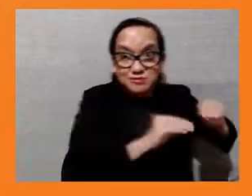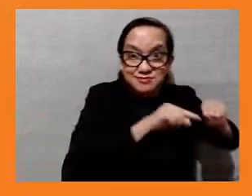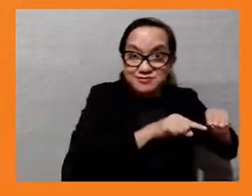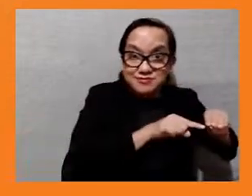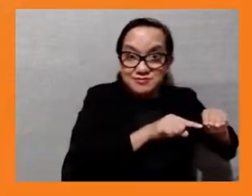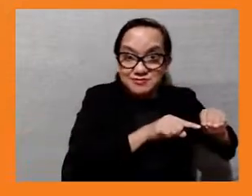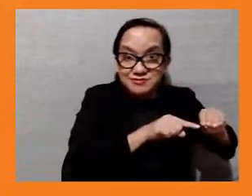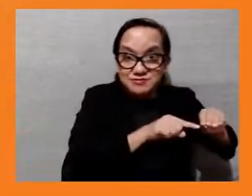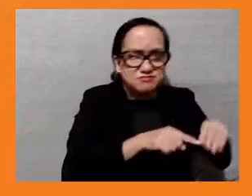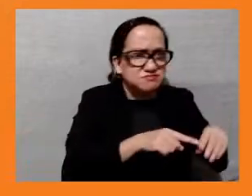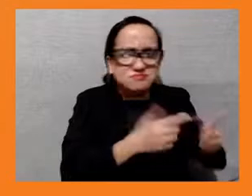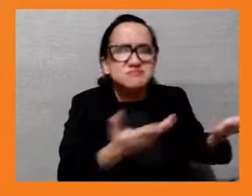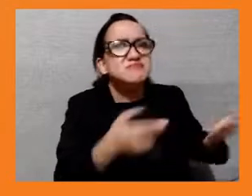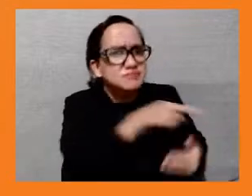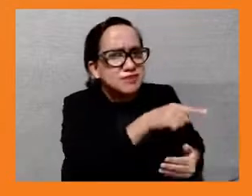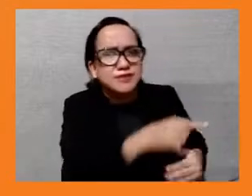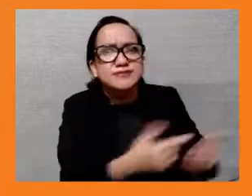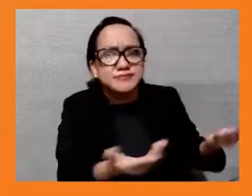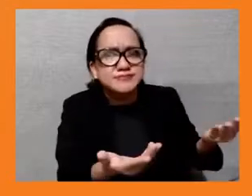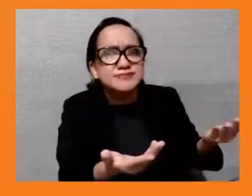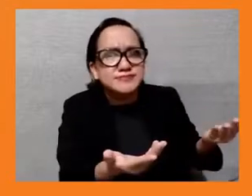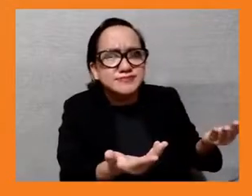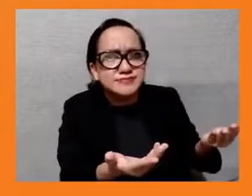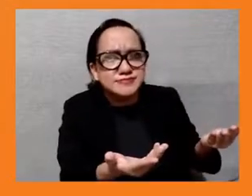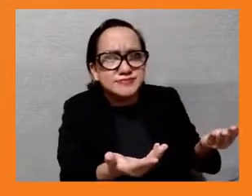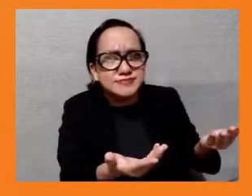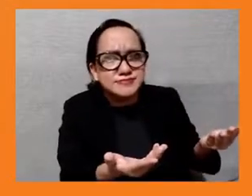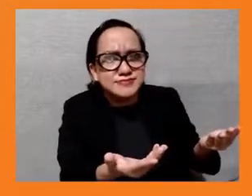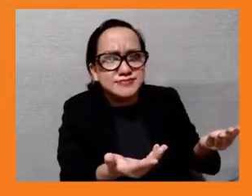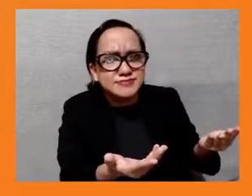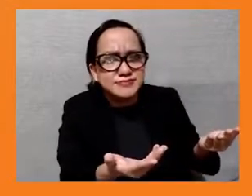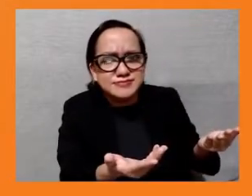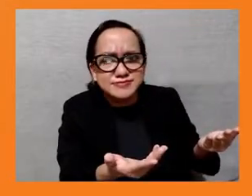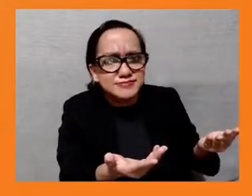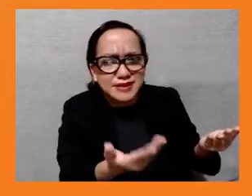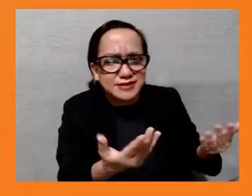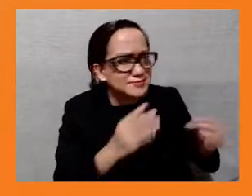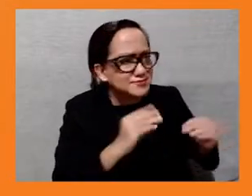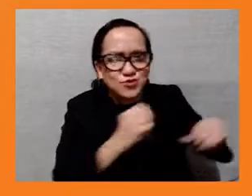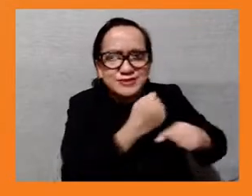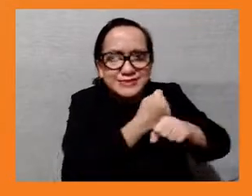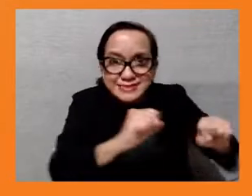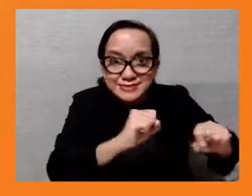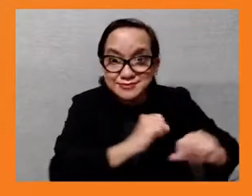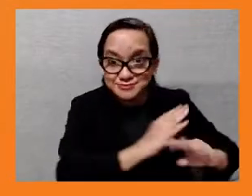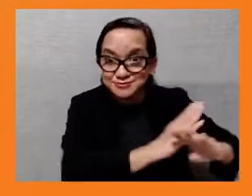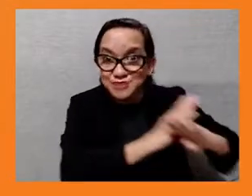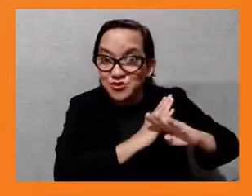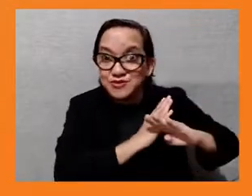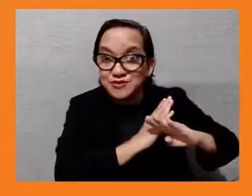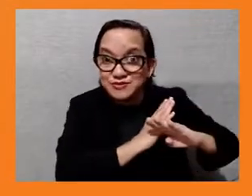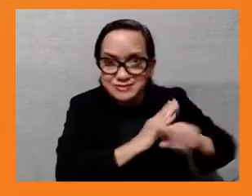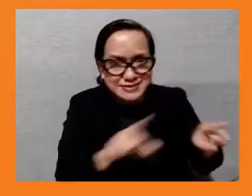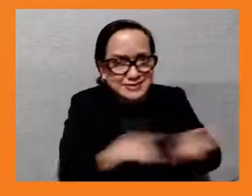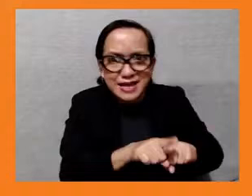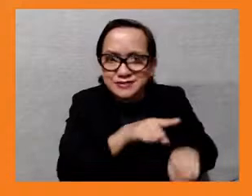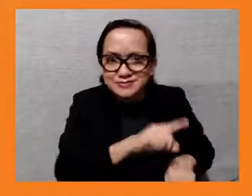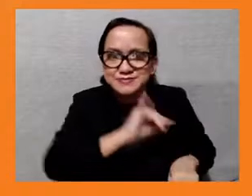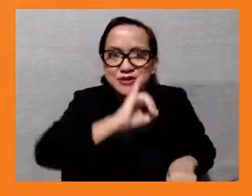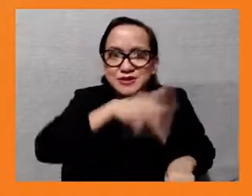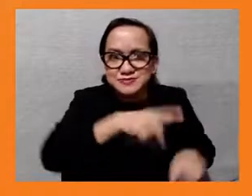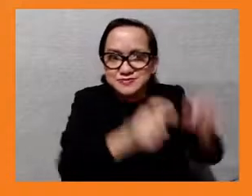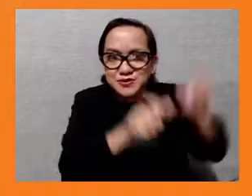in vain. We will come back to Bruce Dunn, Director Bruce Dunn, again later in this panel for him to respond to some